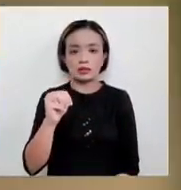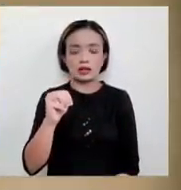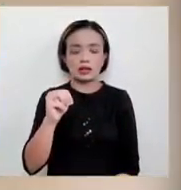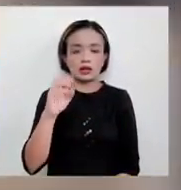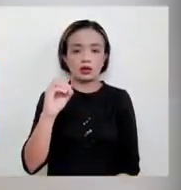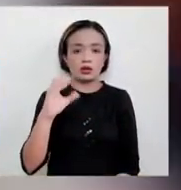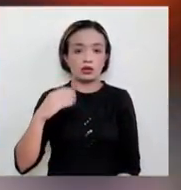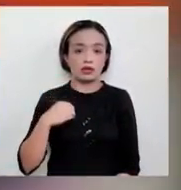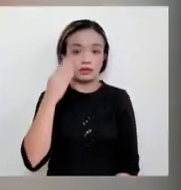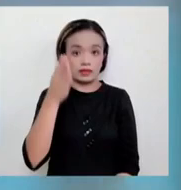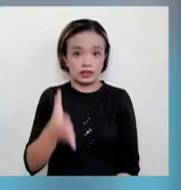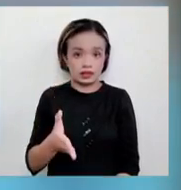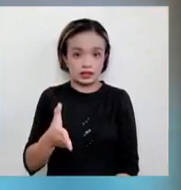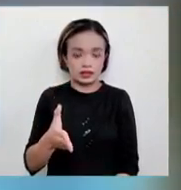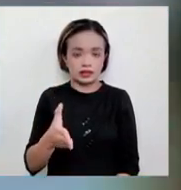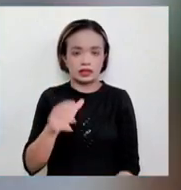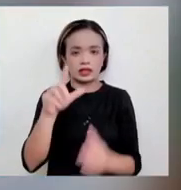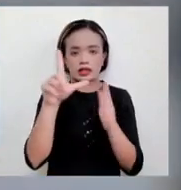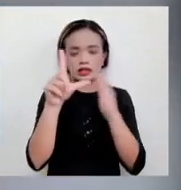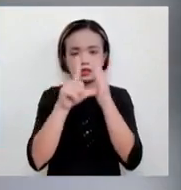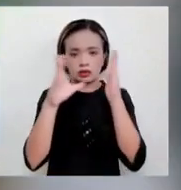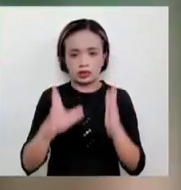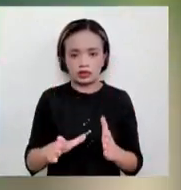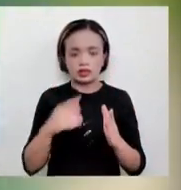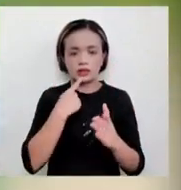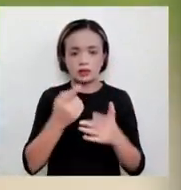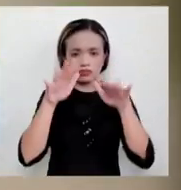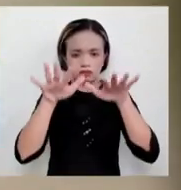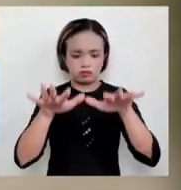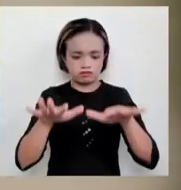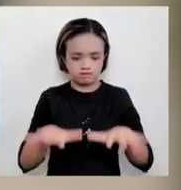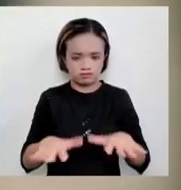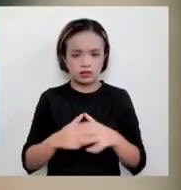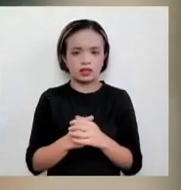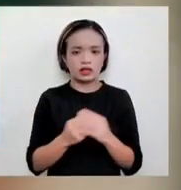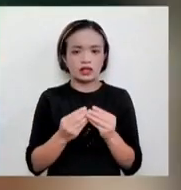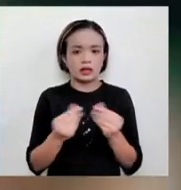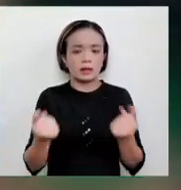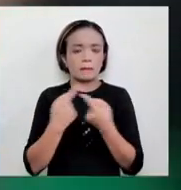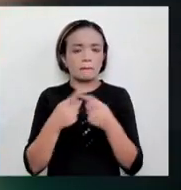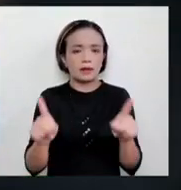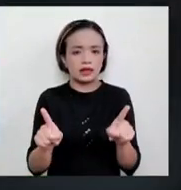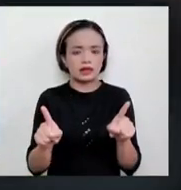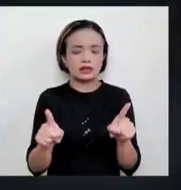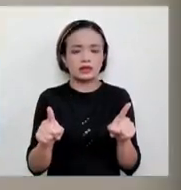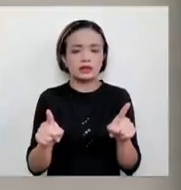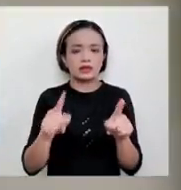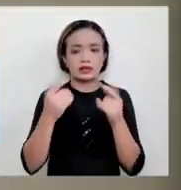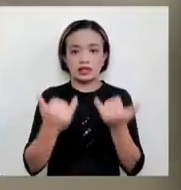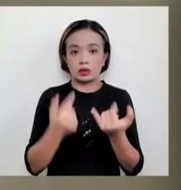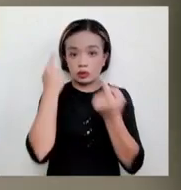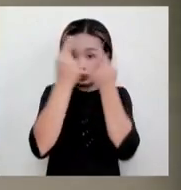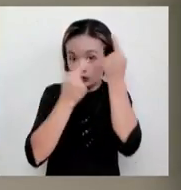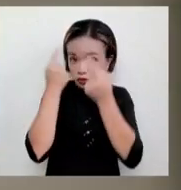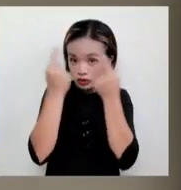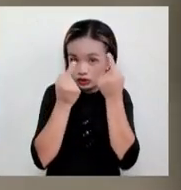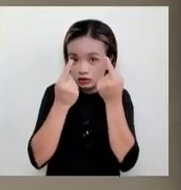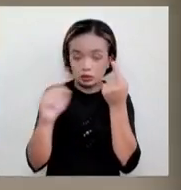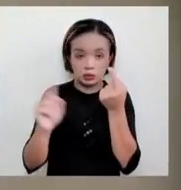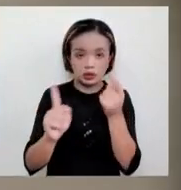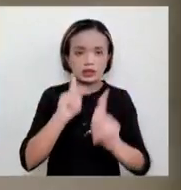Attorney Alec or Attorney Briggs Pasiona. The pressing concern, however, for Lagunoy LGU now are the residents of